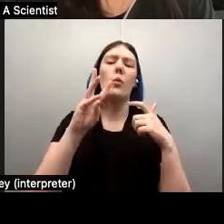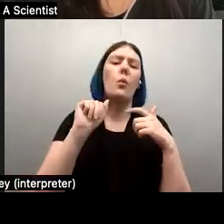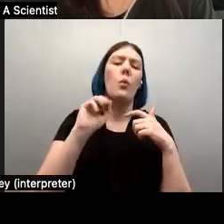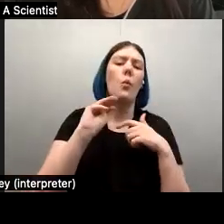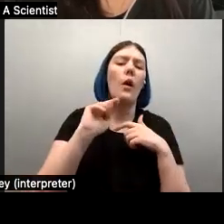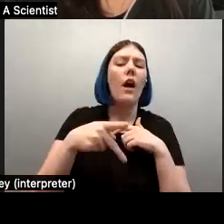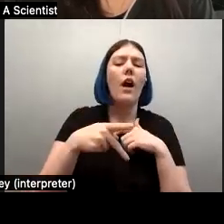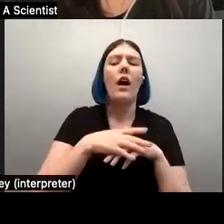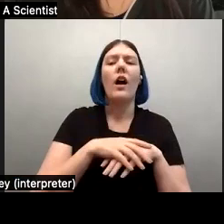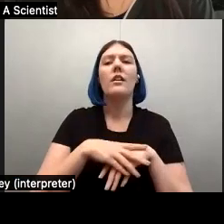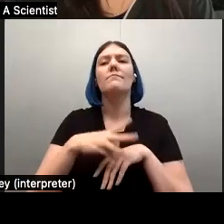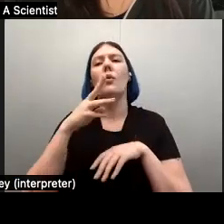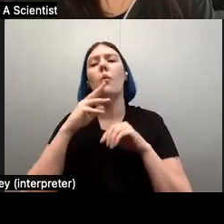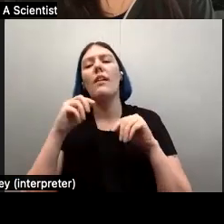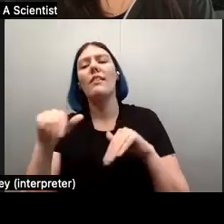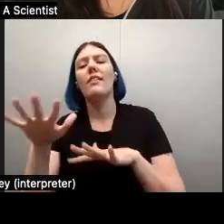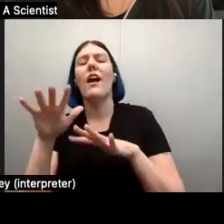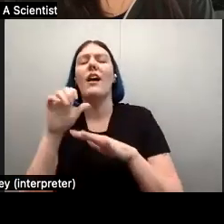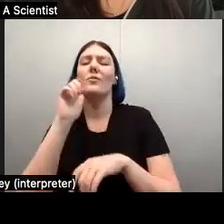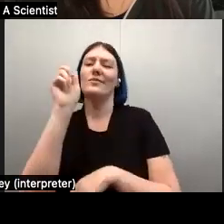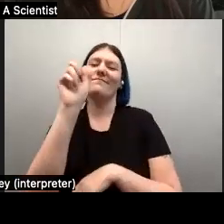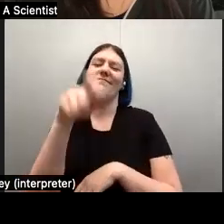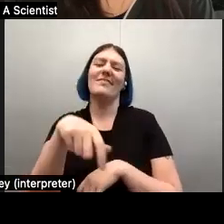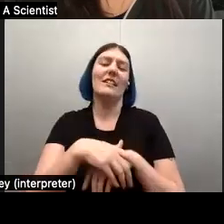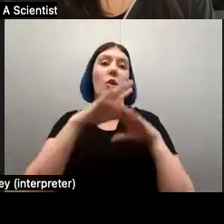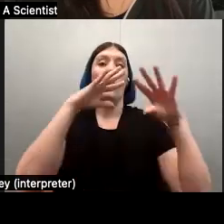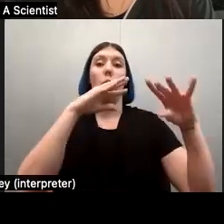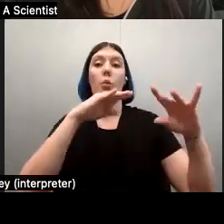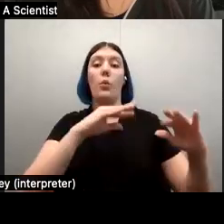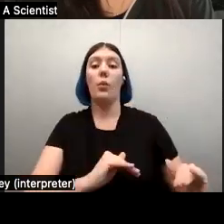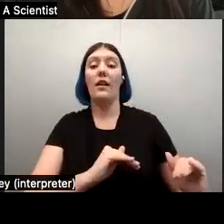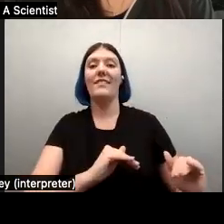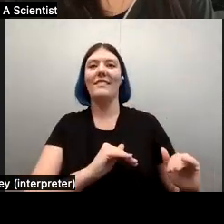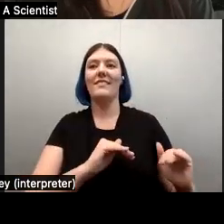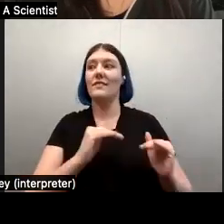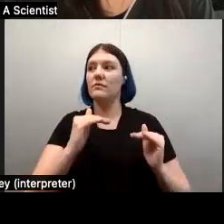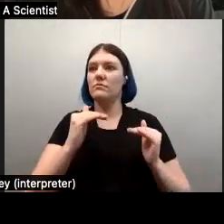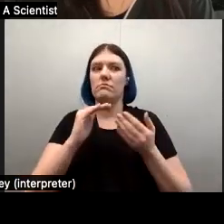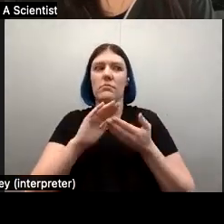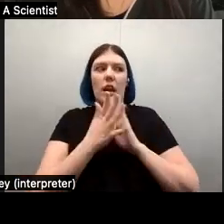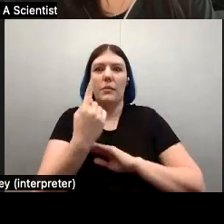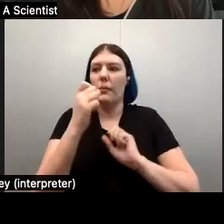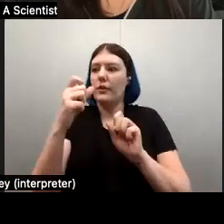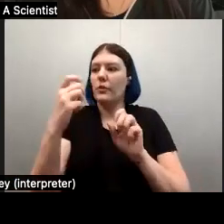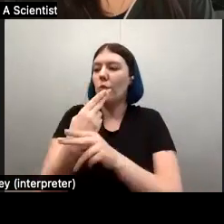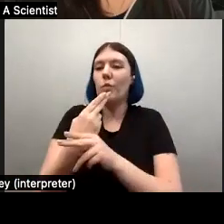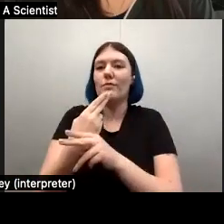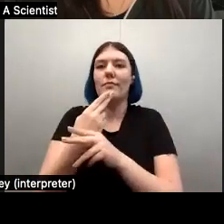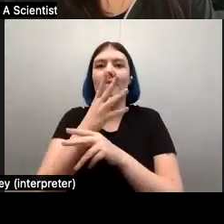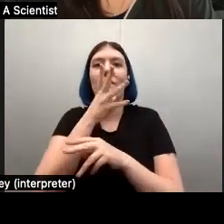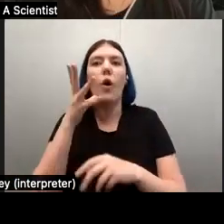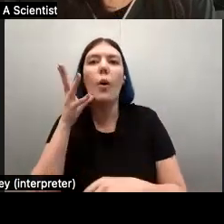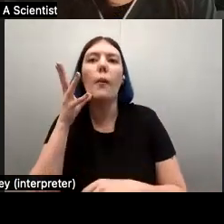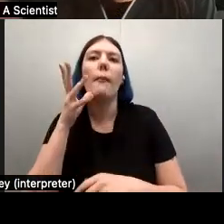marsh. Let's just drain it. Let's get rid of all this water and let's turn it into something that we could use. Let's turn it into maybe farmland or